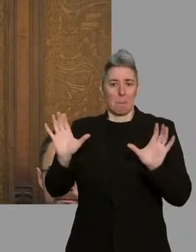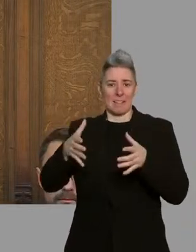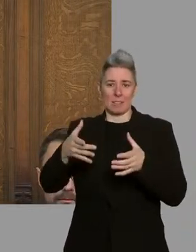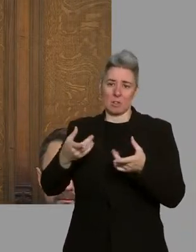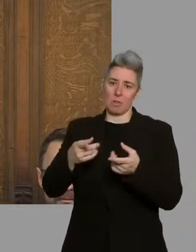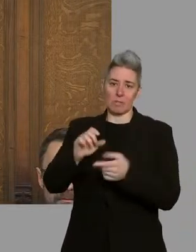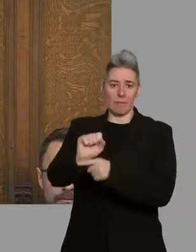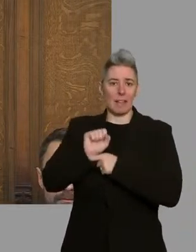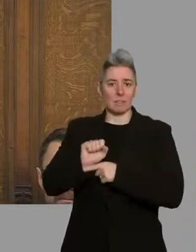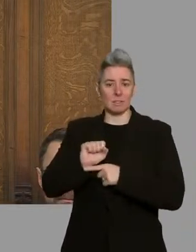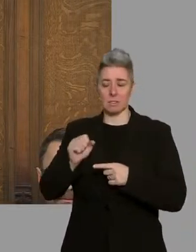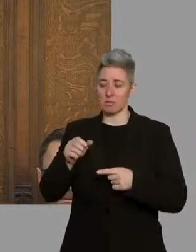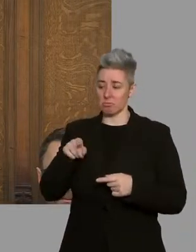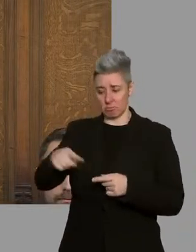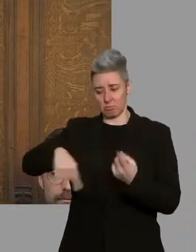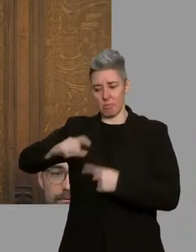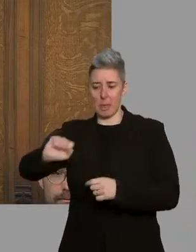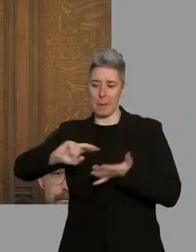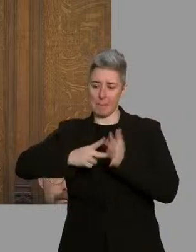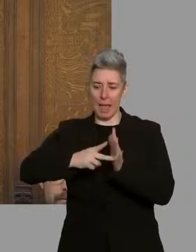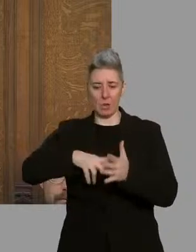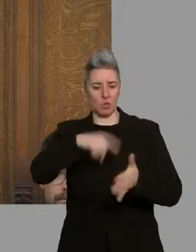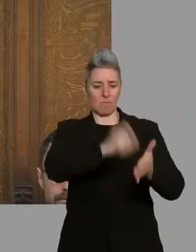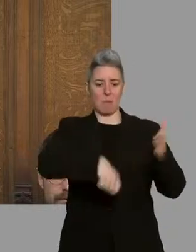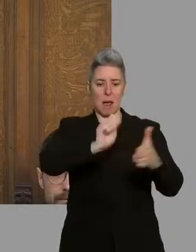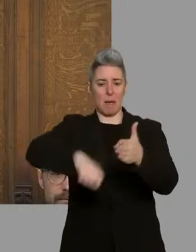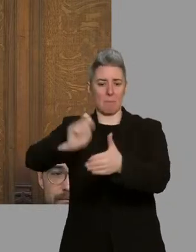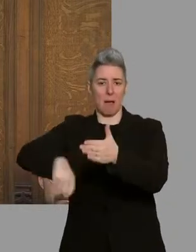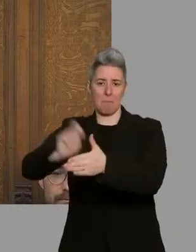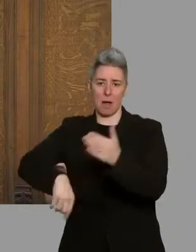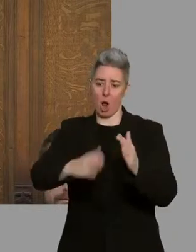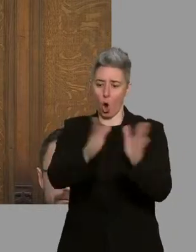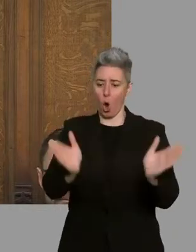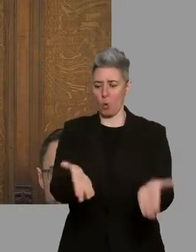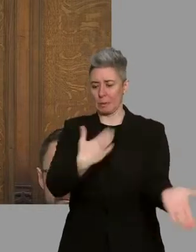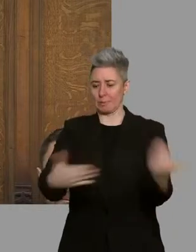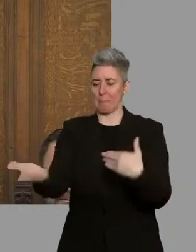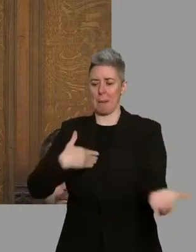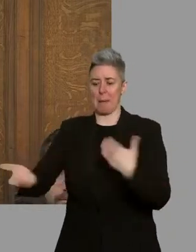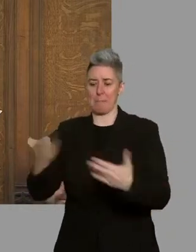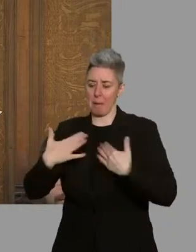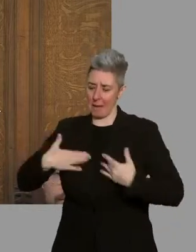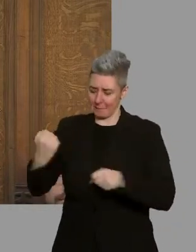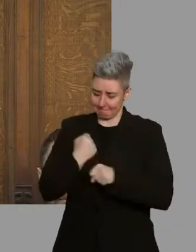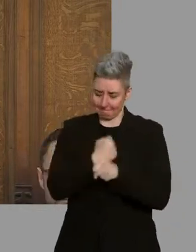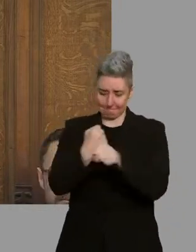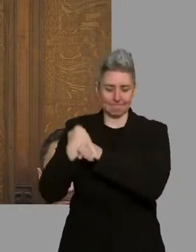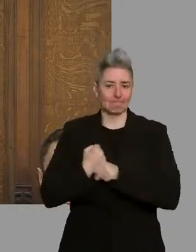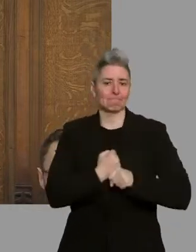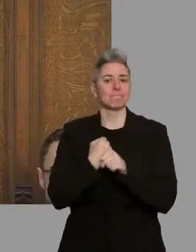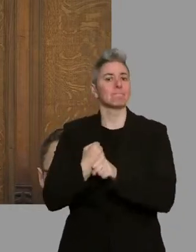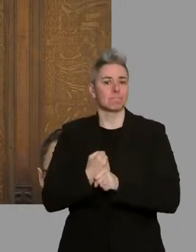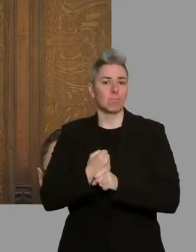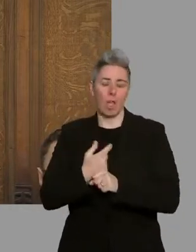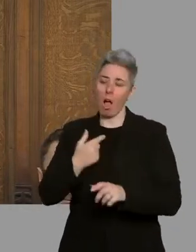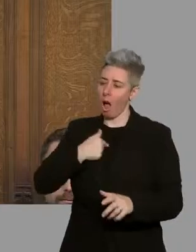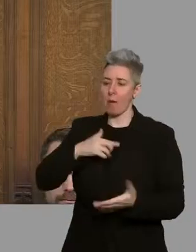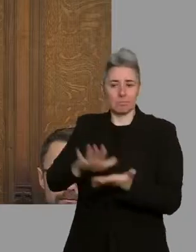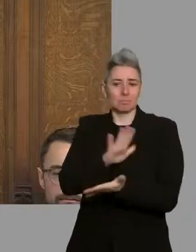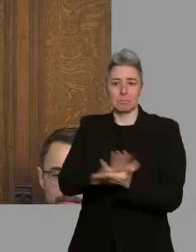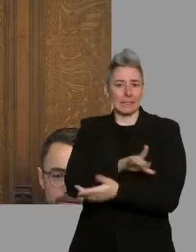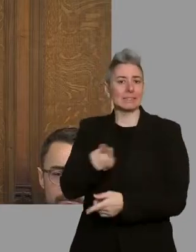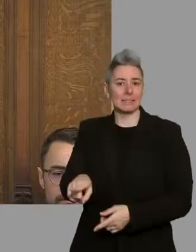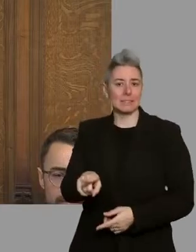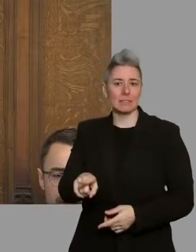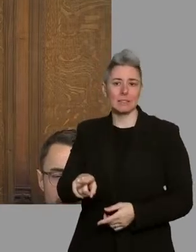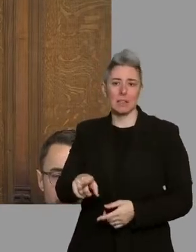this bad deal left behind by a past Tory government will make life better for Anne-Marie and others like her living in the